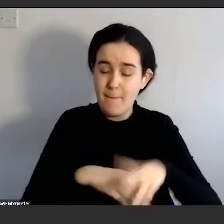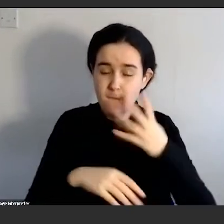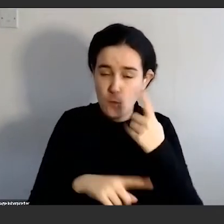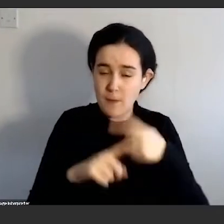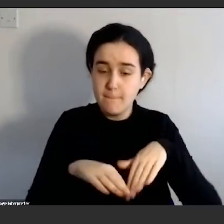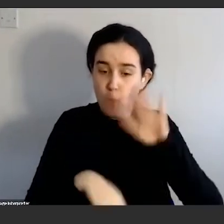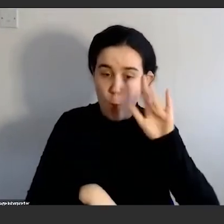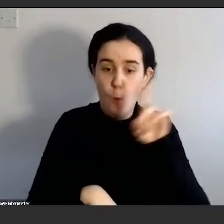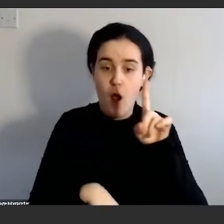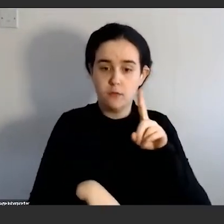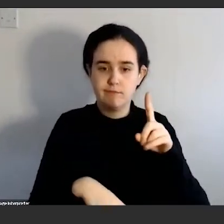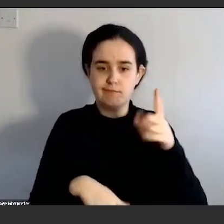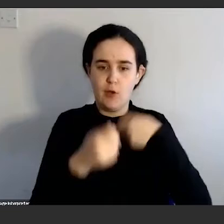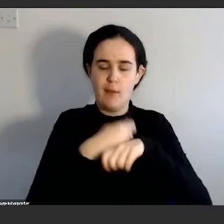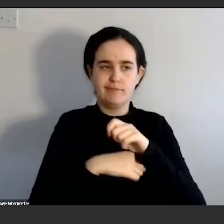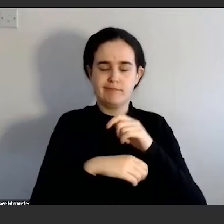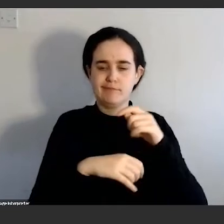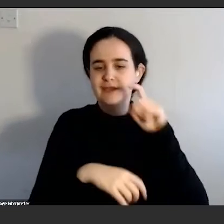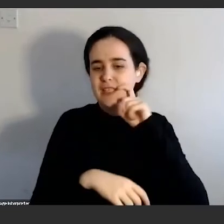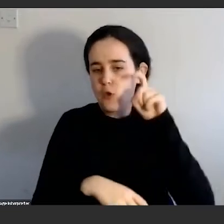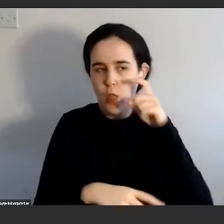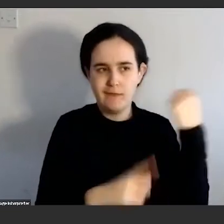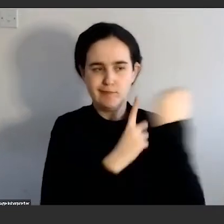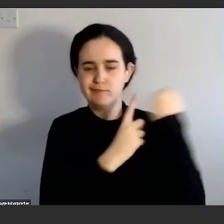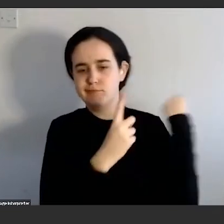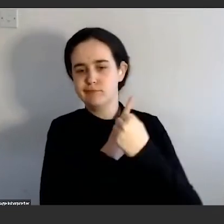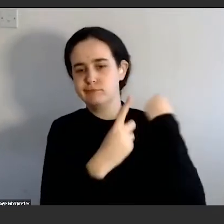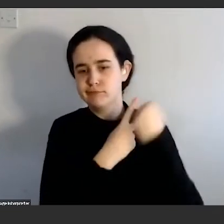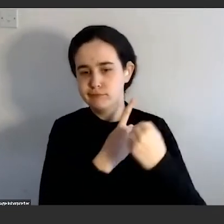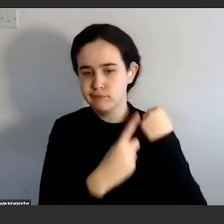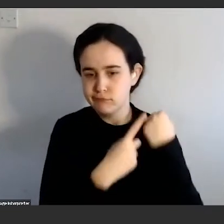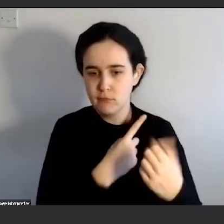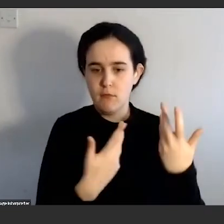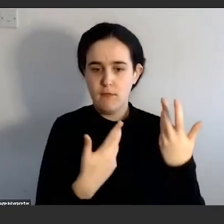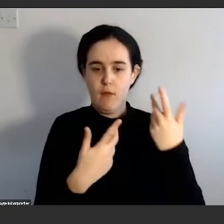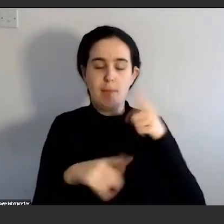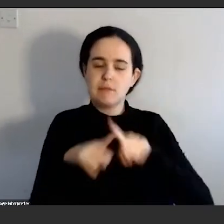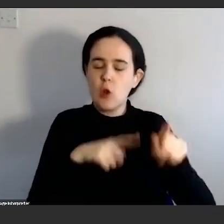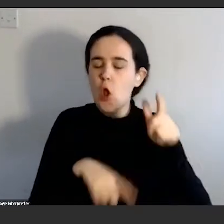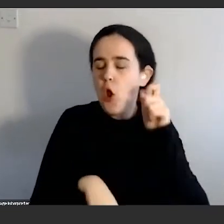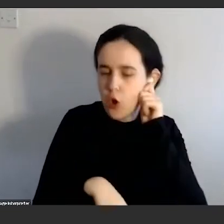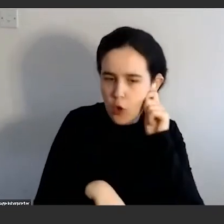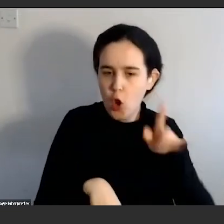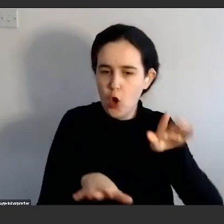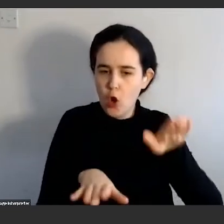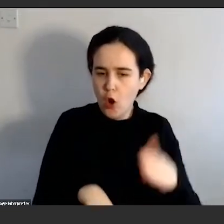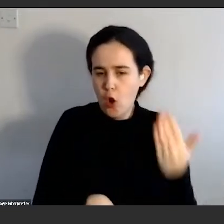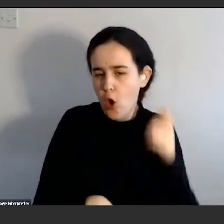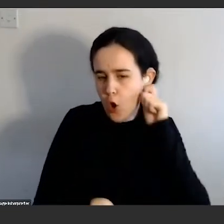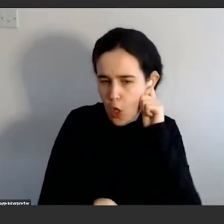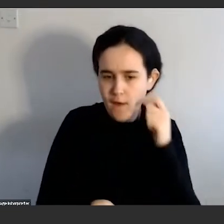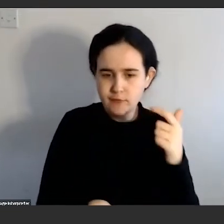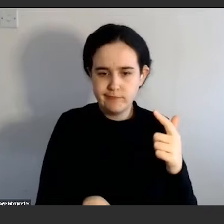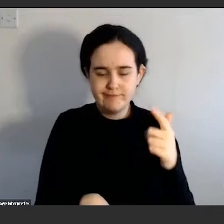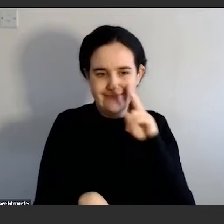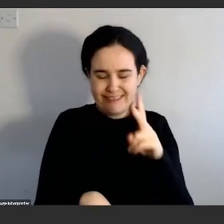persons with disabilities in all areas of their lives. And our flagship disability inclusion program is called We Decide. And it's